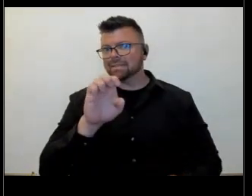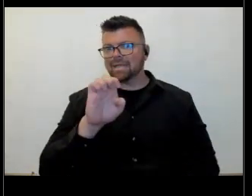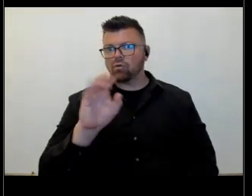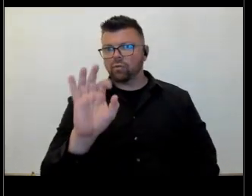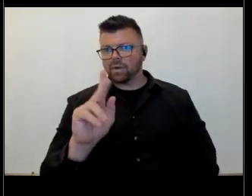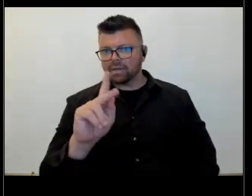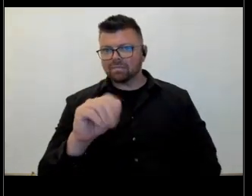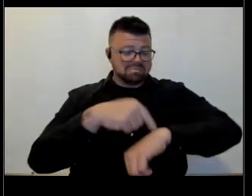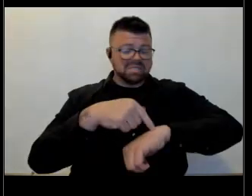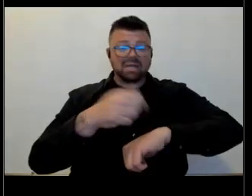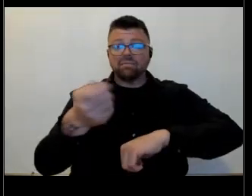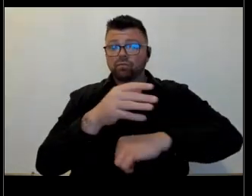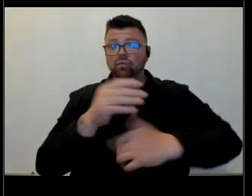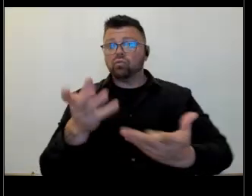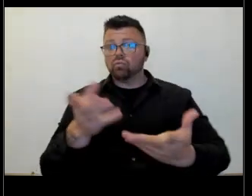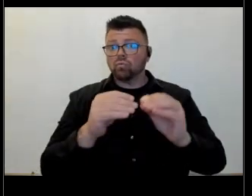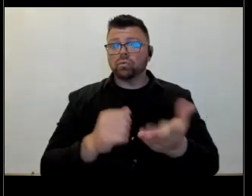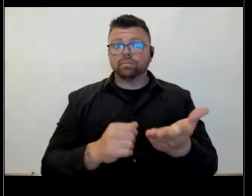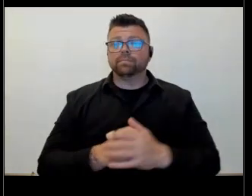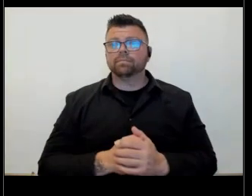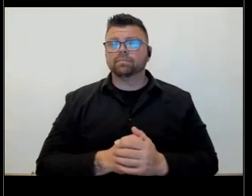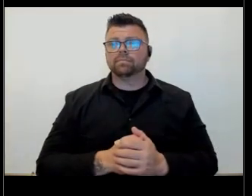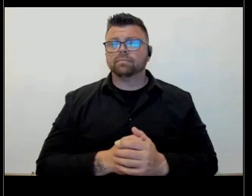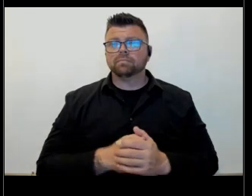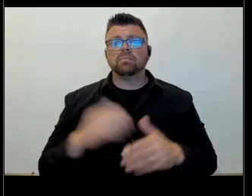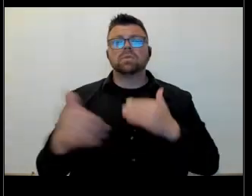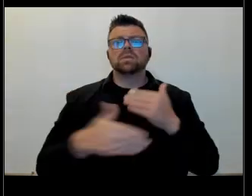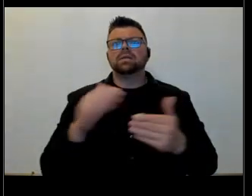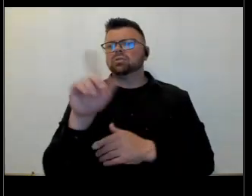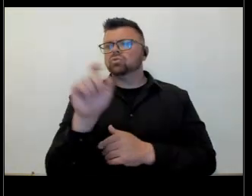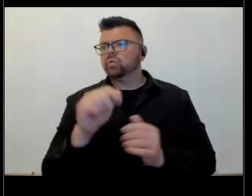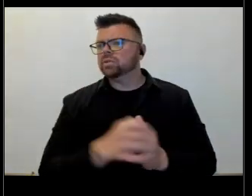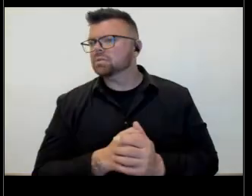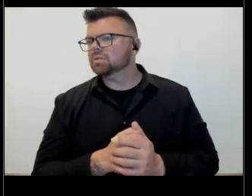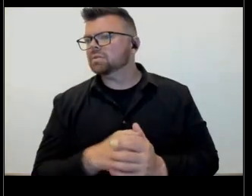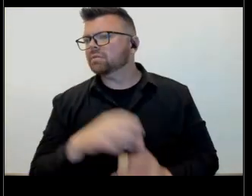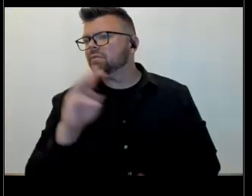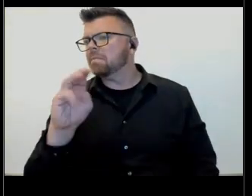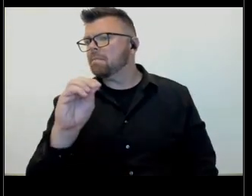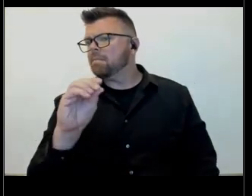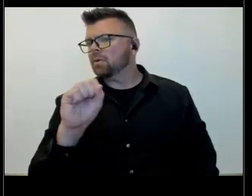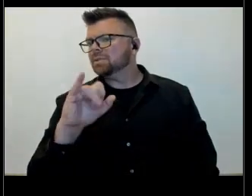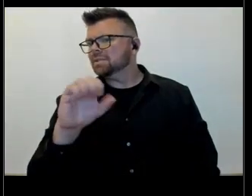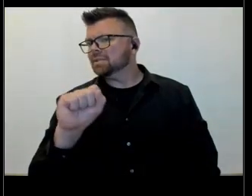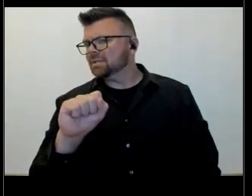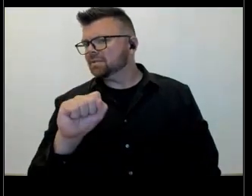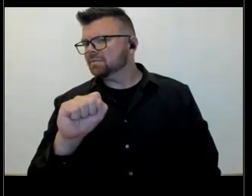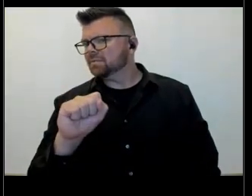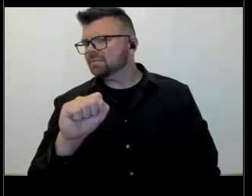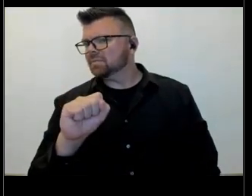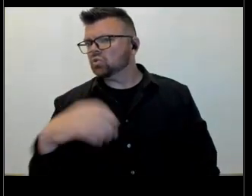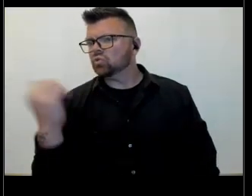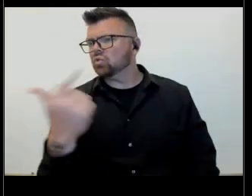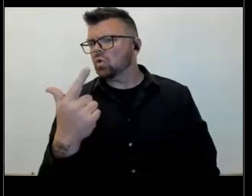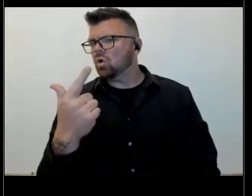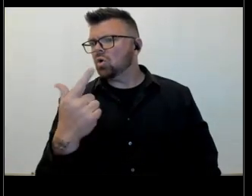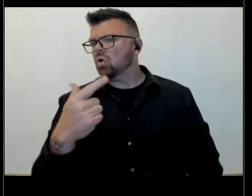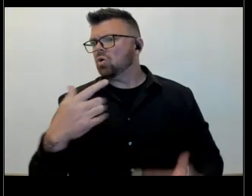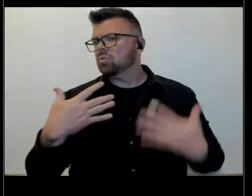just a few more. The next question that came in from Moses, do all laundry